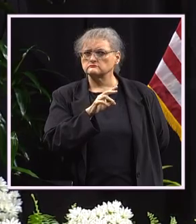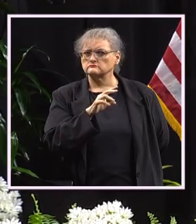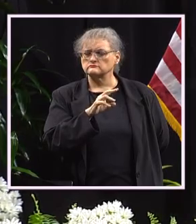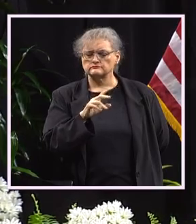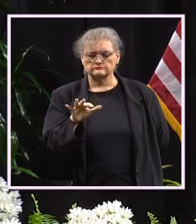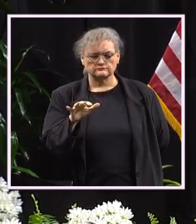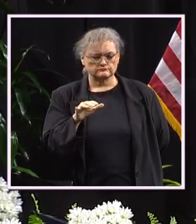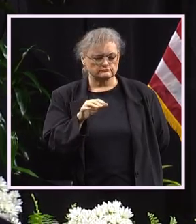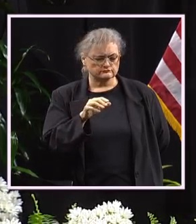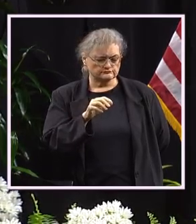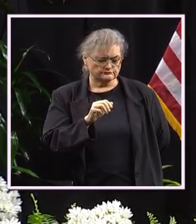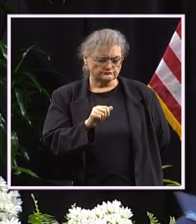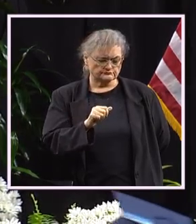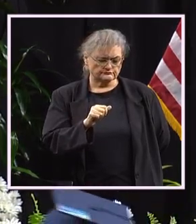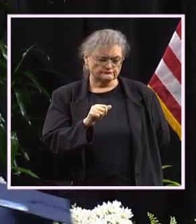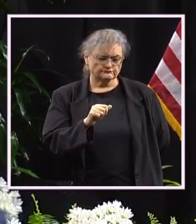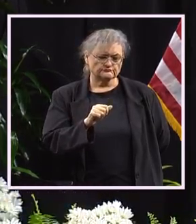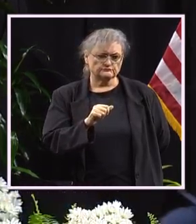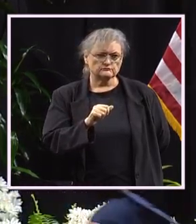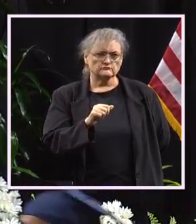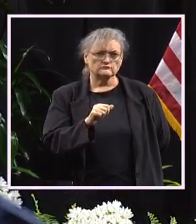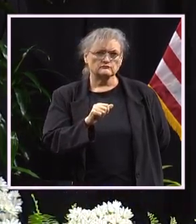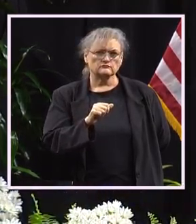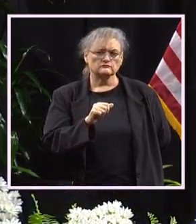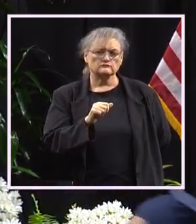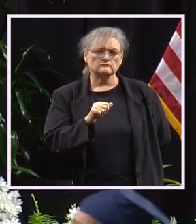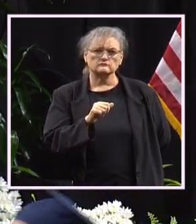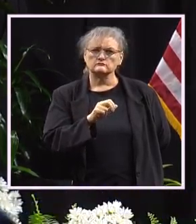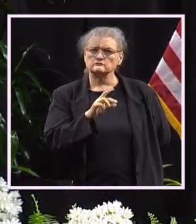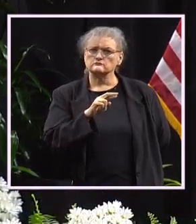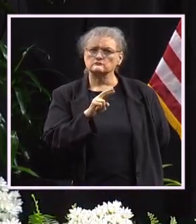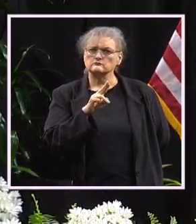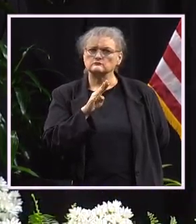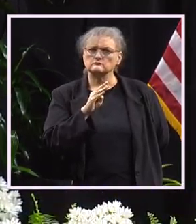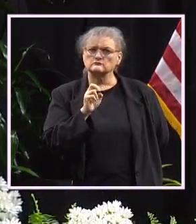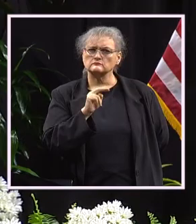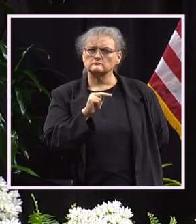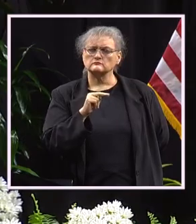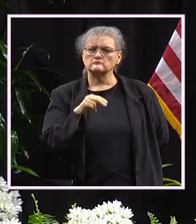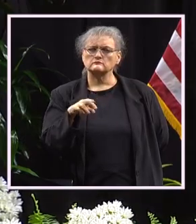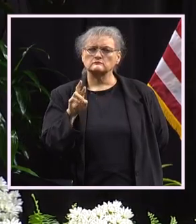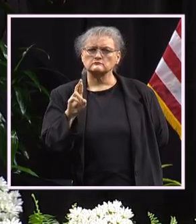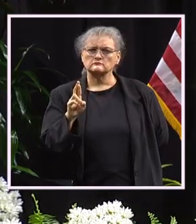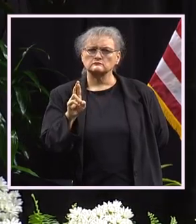Brito, Magna Cum Laude. Ruben Rios Jr.